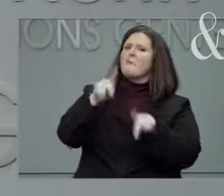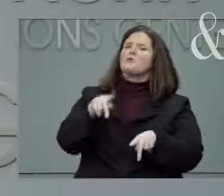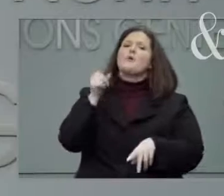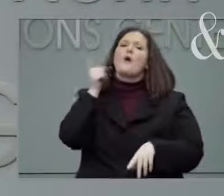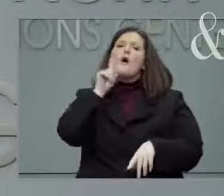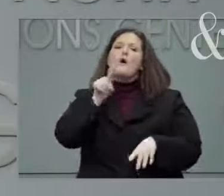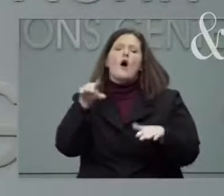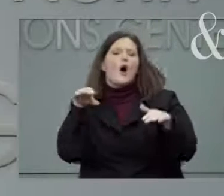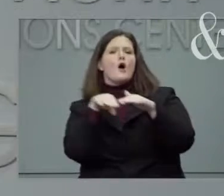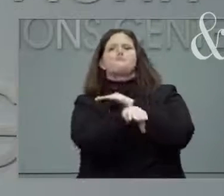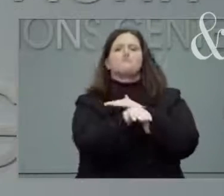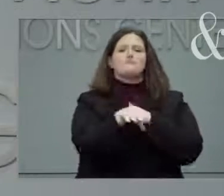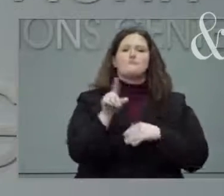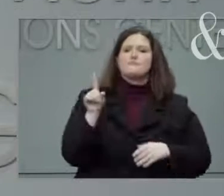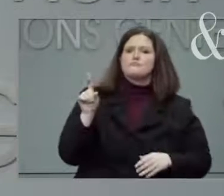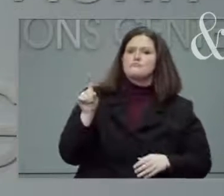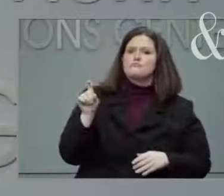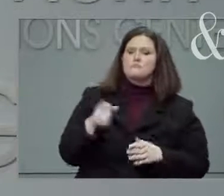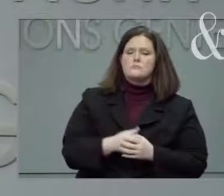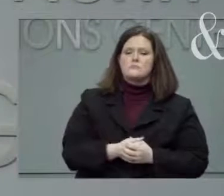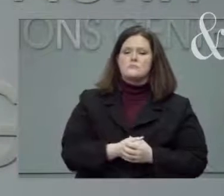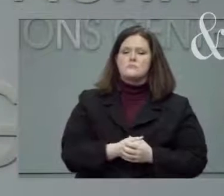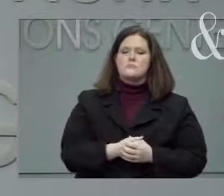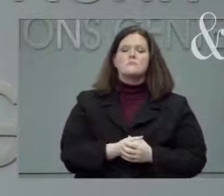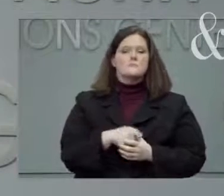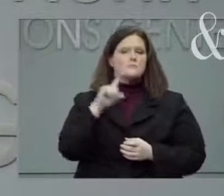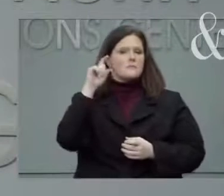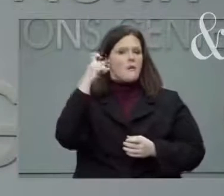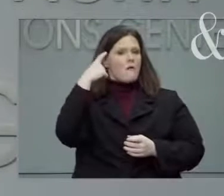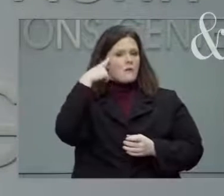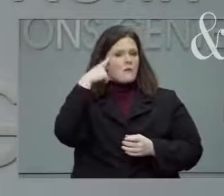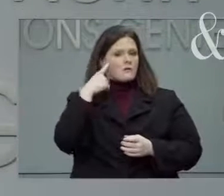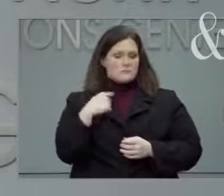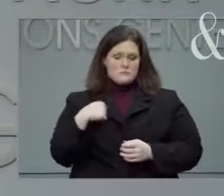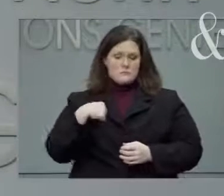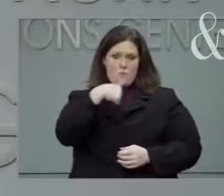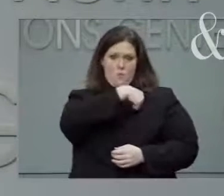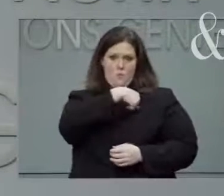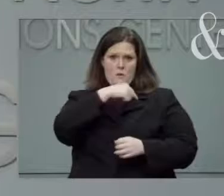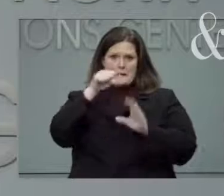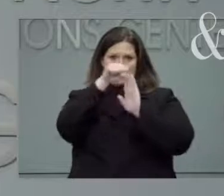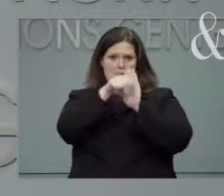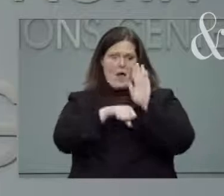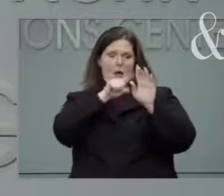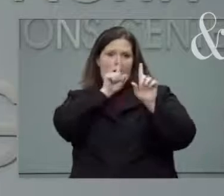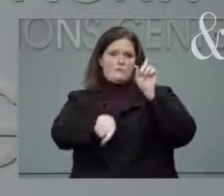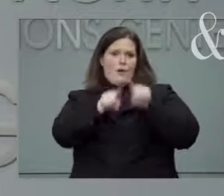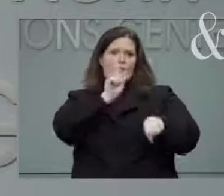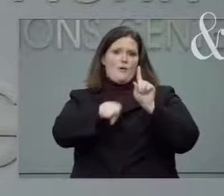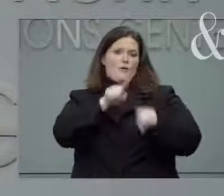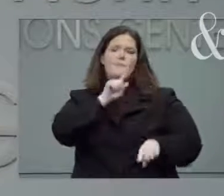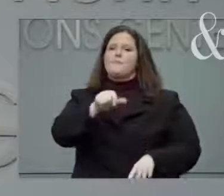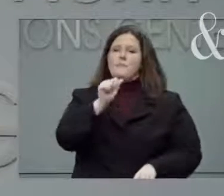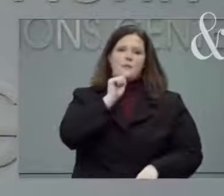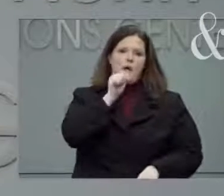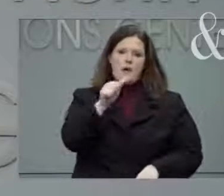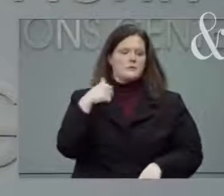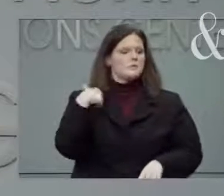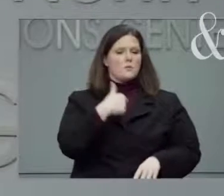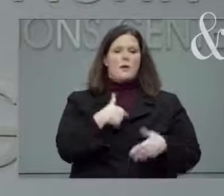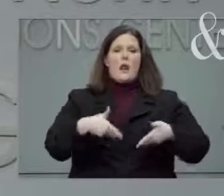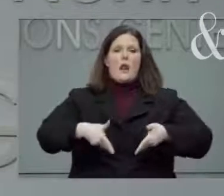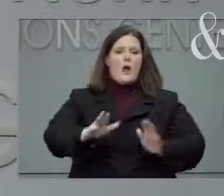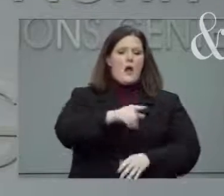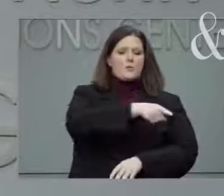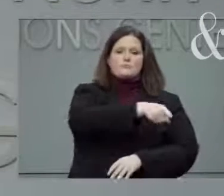first, the state is allowing locals some flexibility, and we've seen a lot of situations,